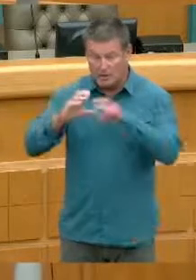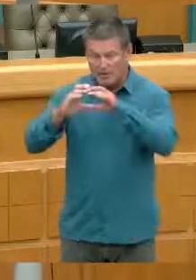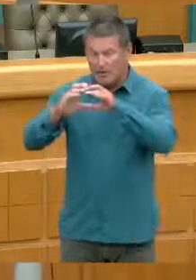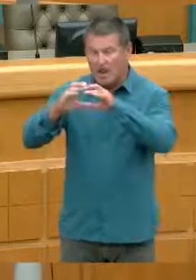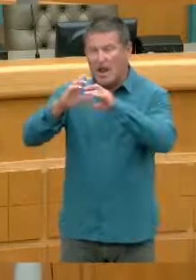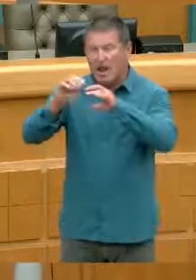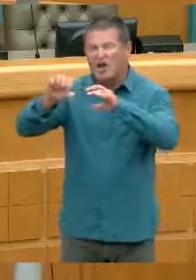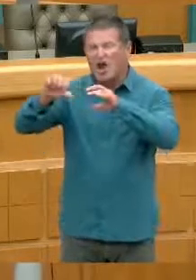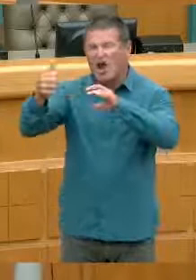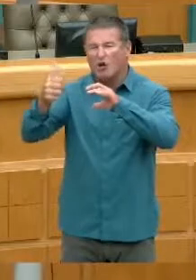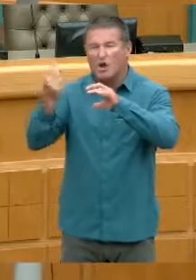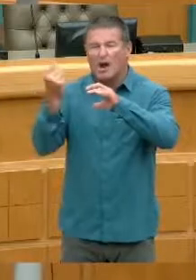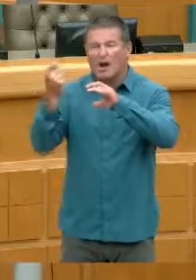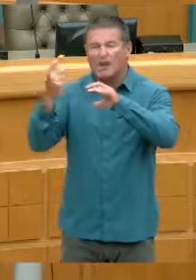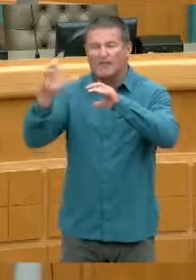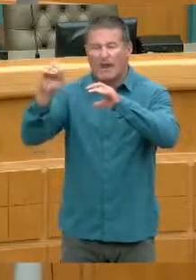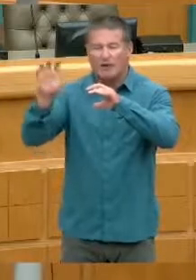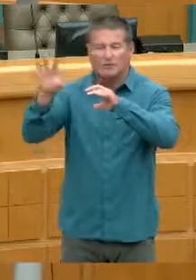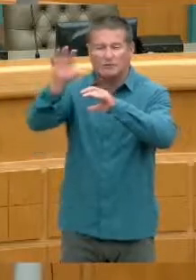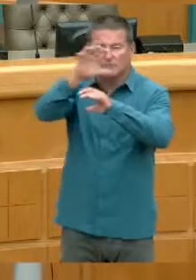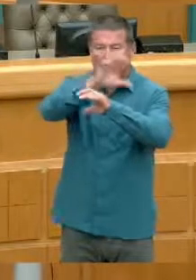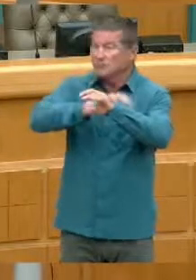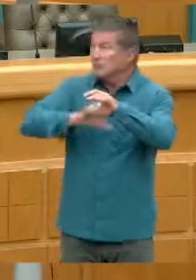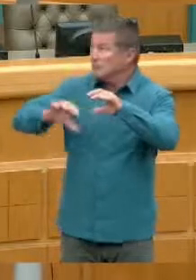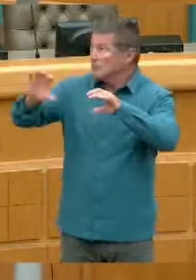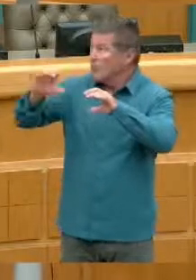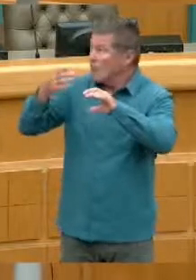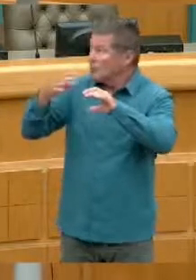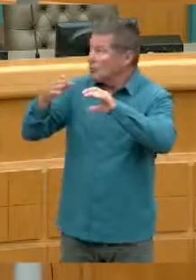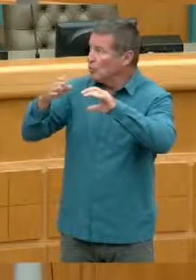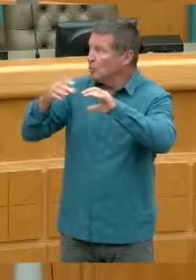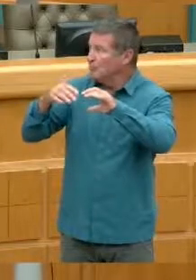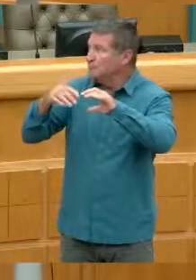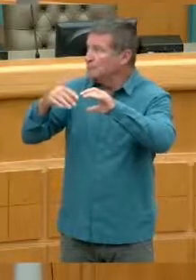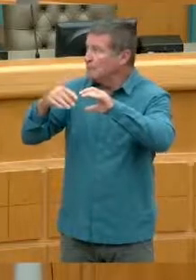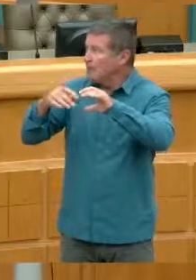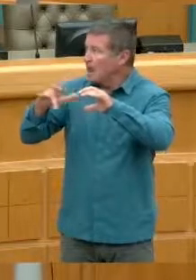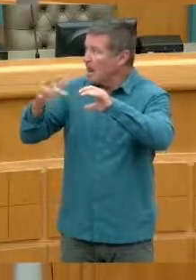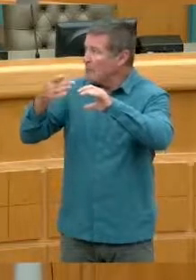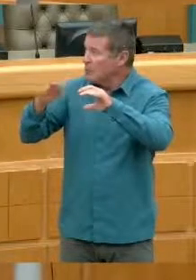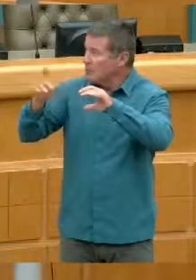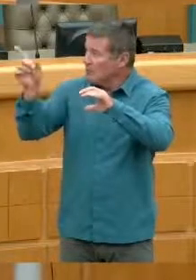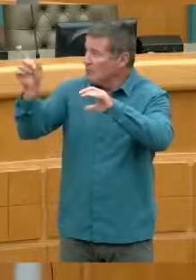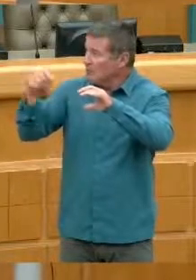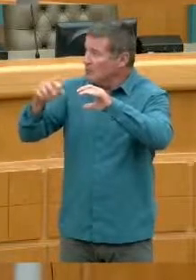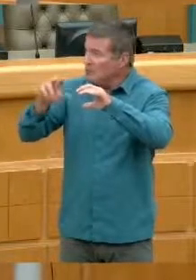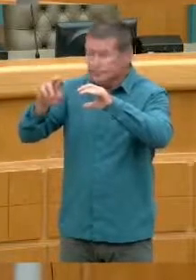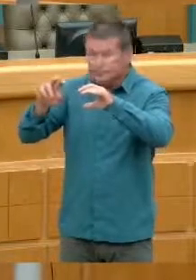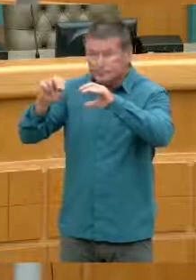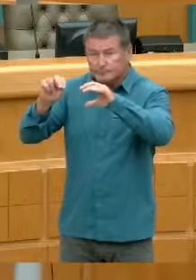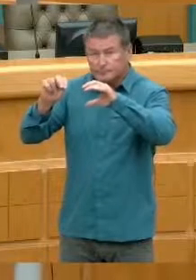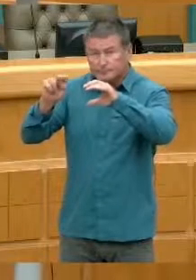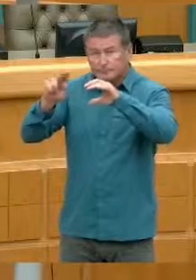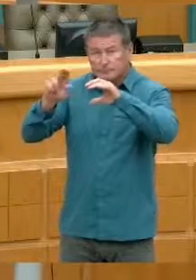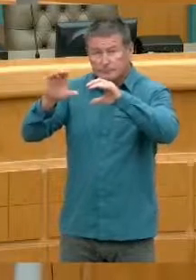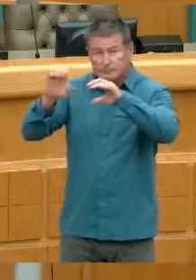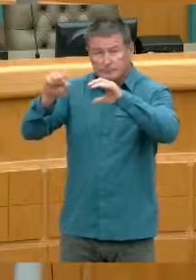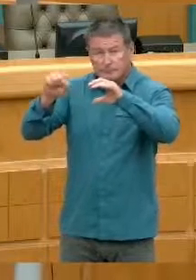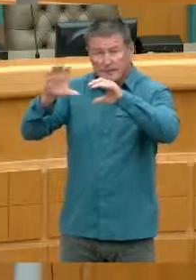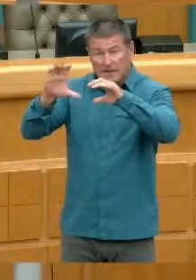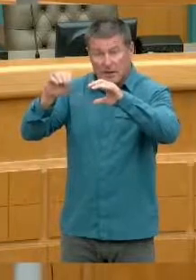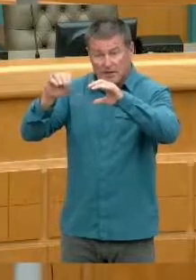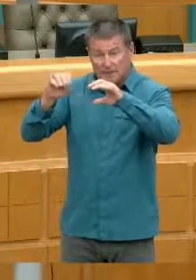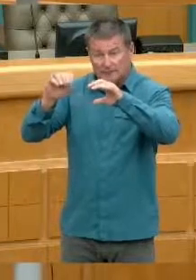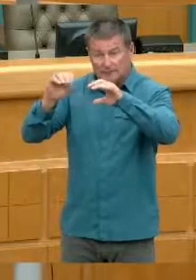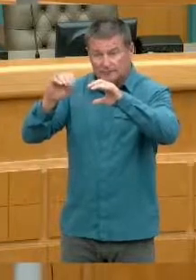11 counties in the Coastal Bend in the teal color. The coastal Nueces County has really